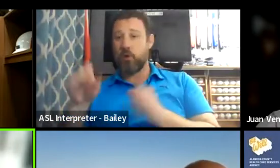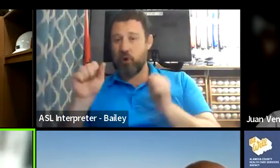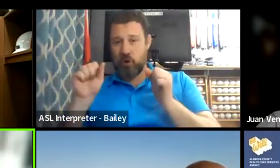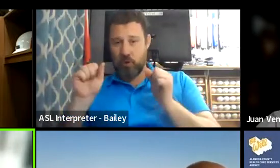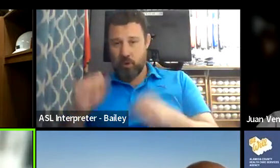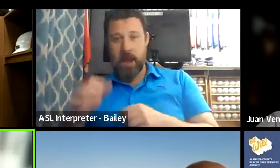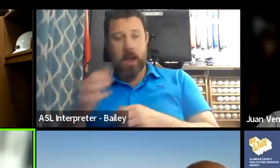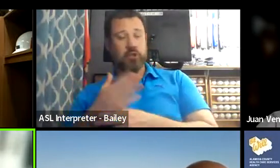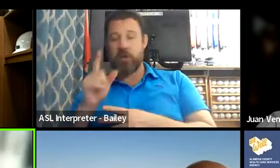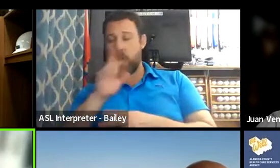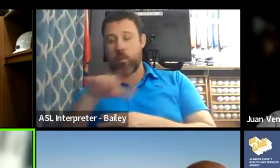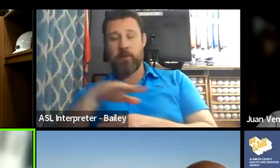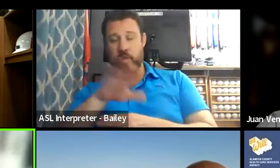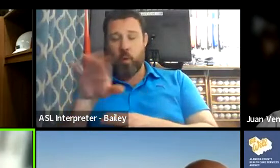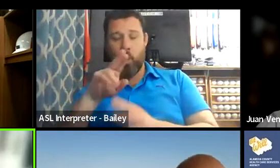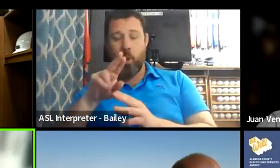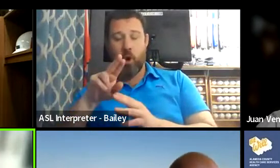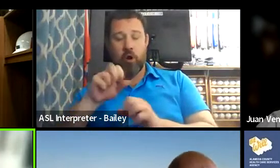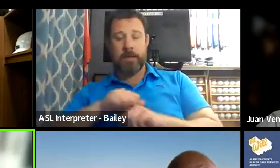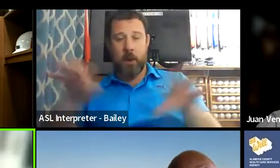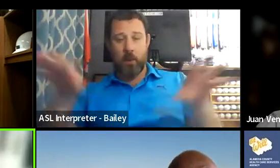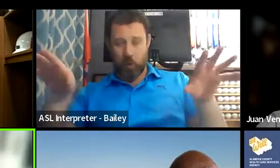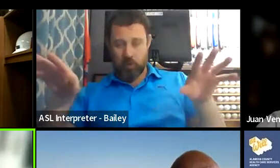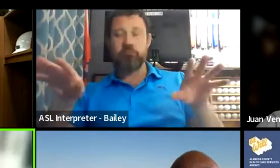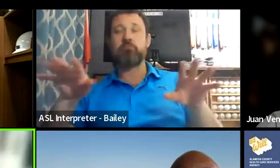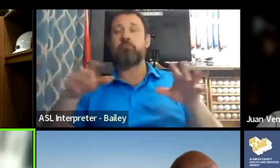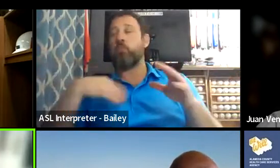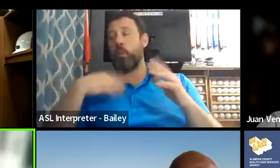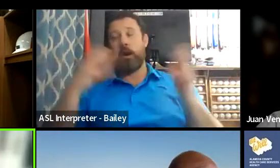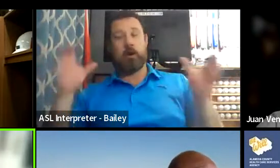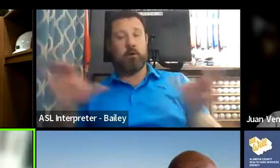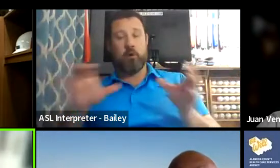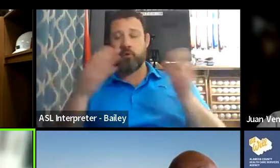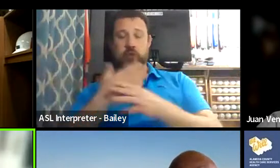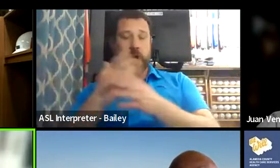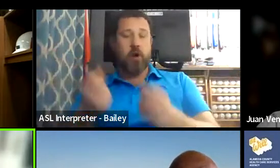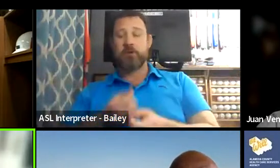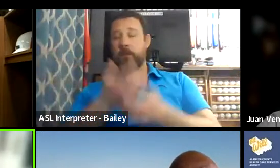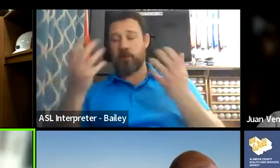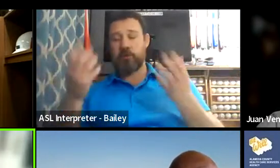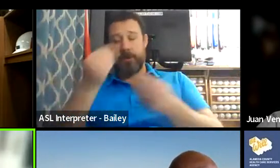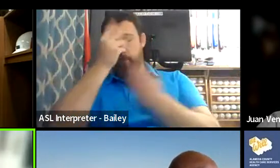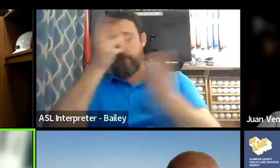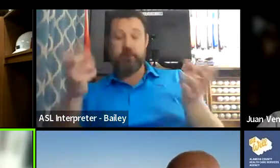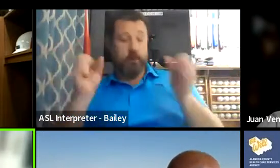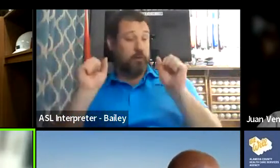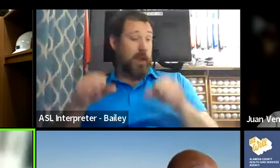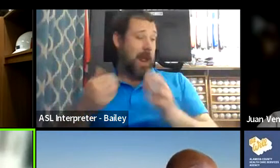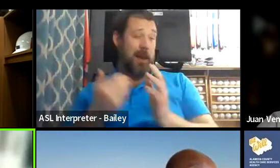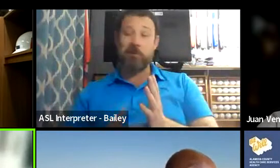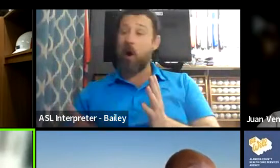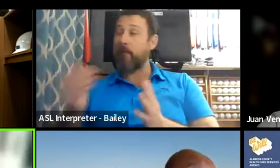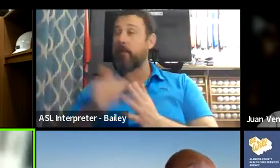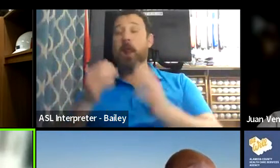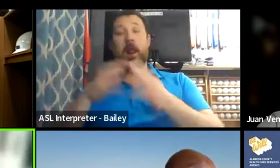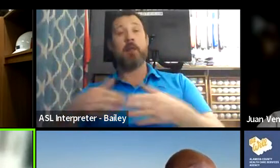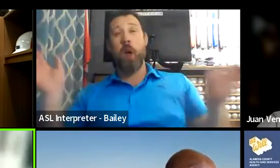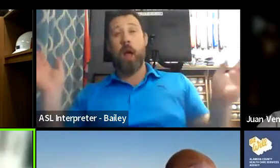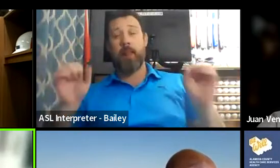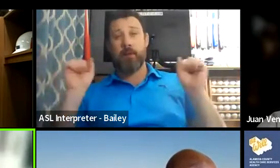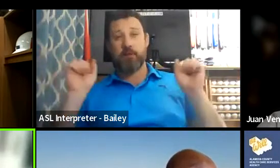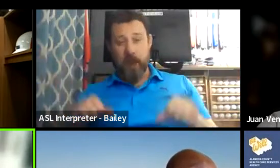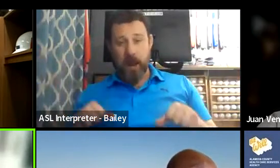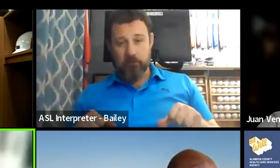definitely share out with your networks. We encourage you to share as much information as you can, as often and as widely as you